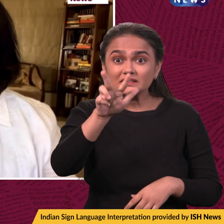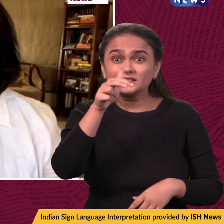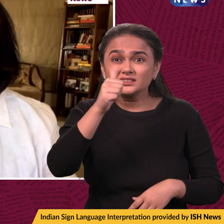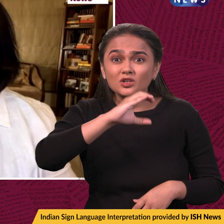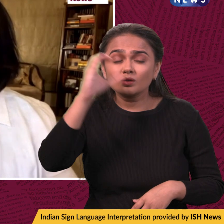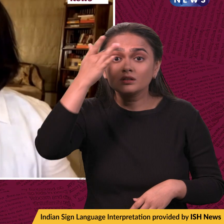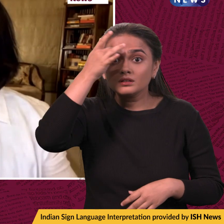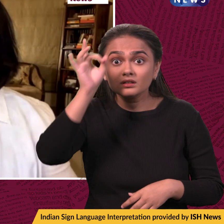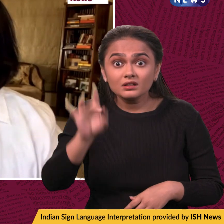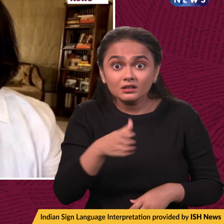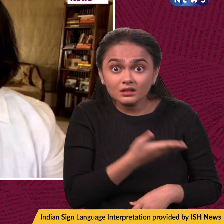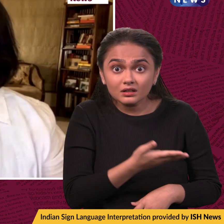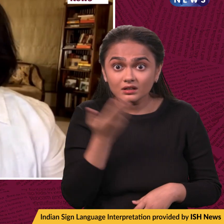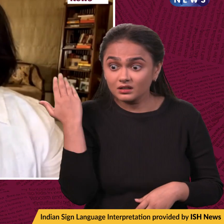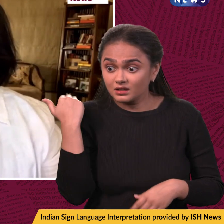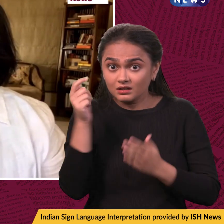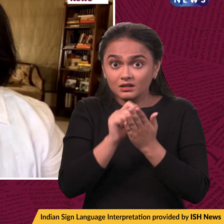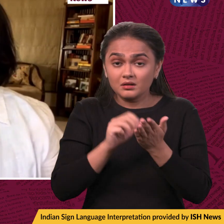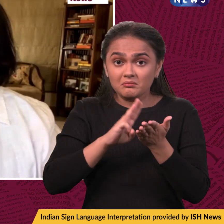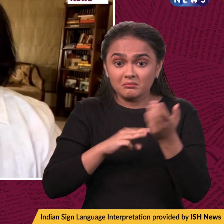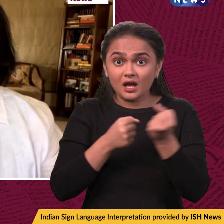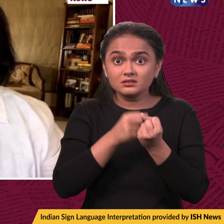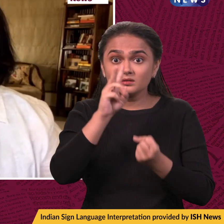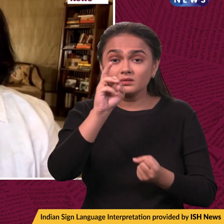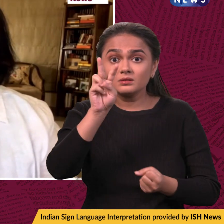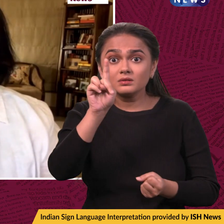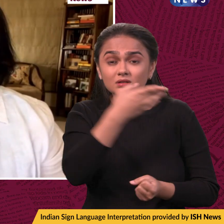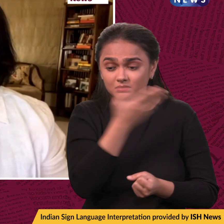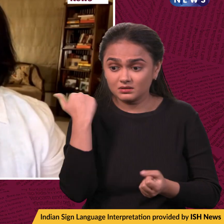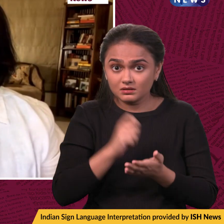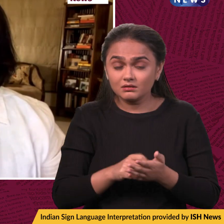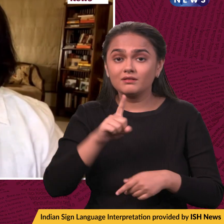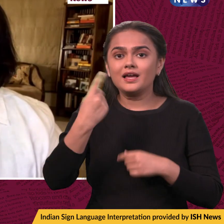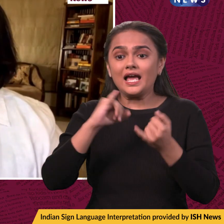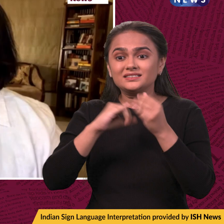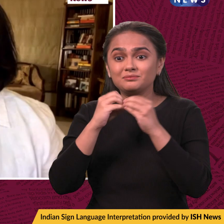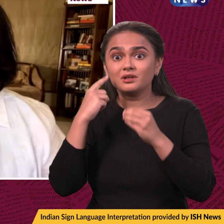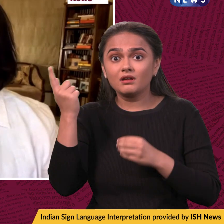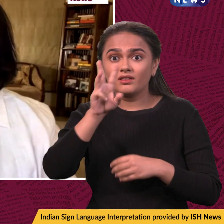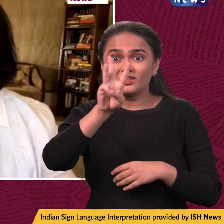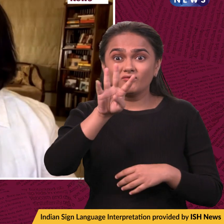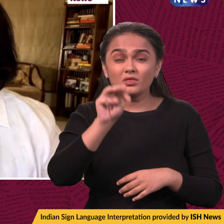89,686 crore rupees in the fiscal ended March 2021. SBI accounted for